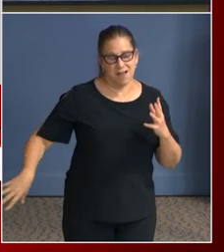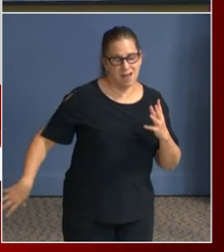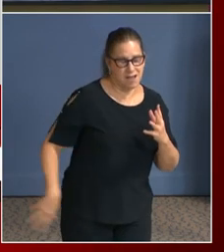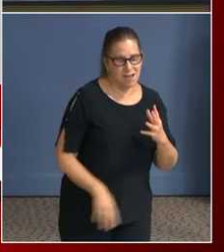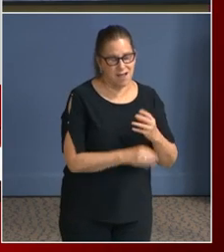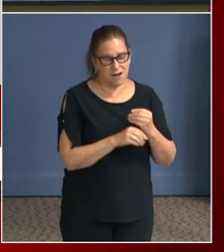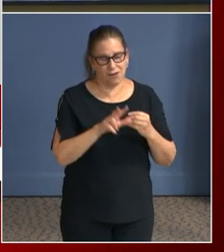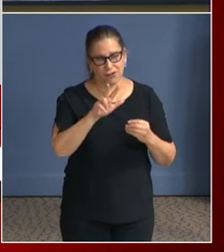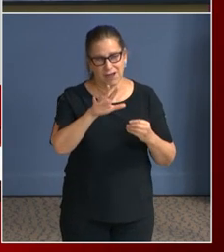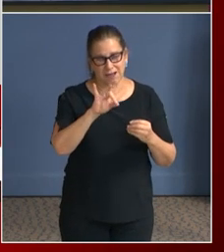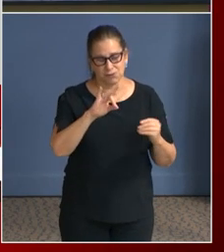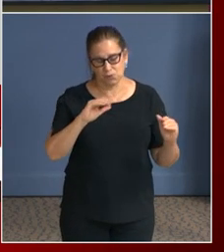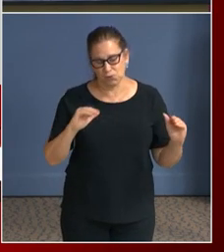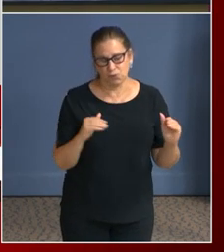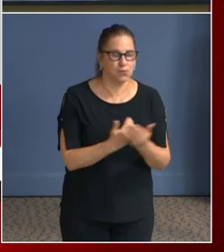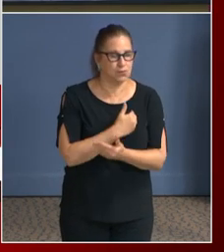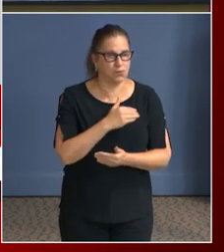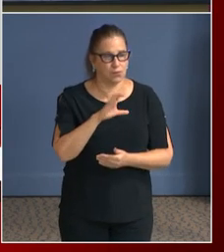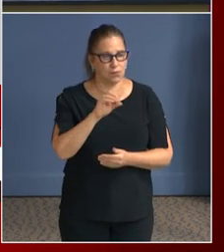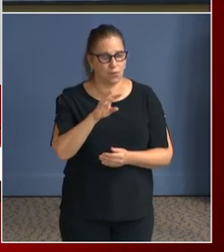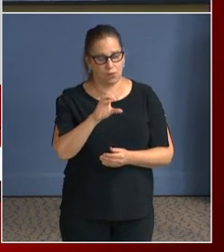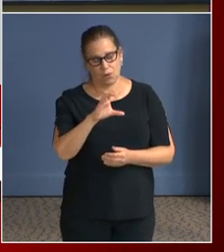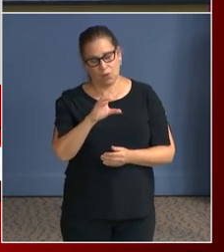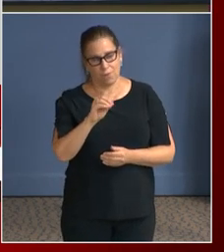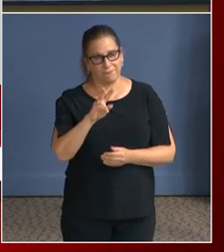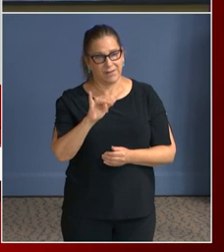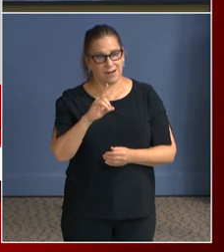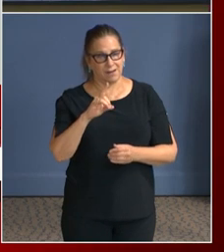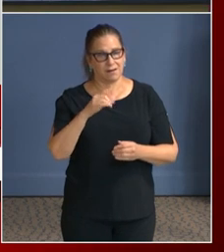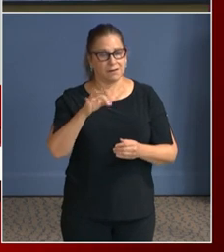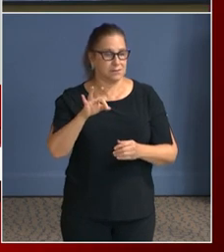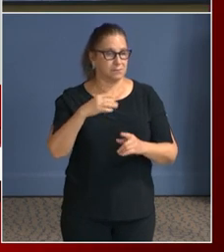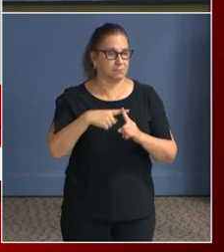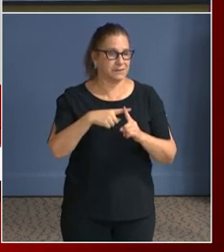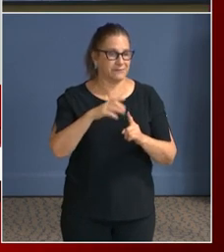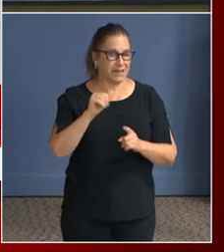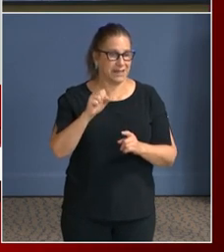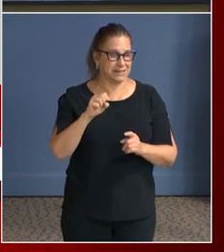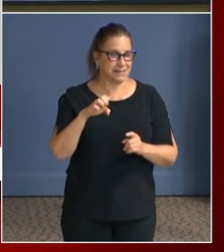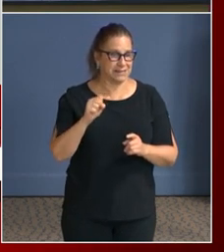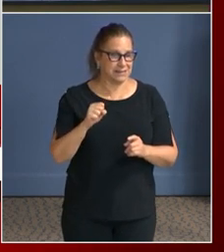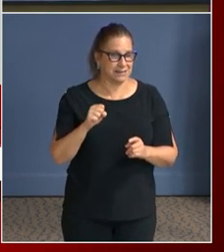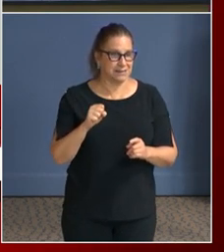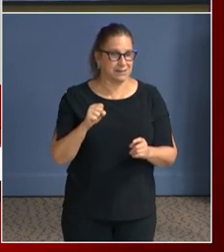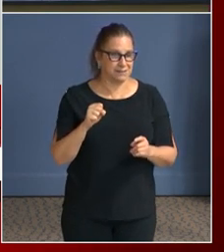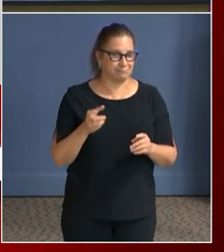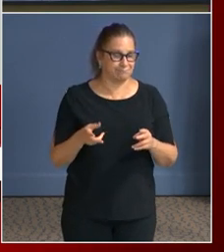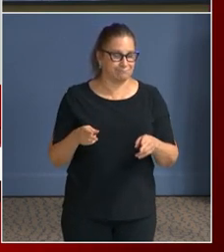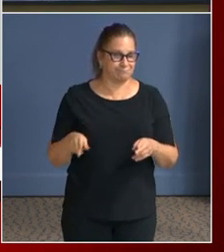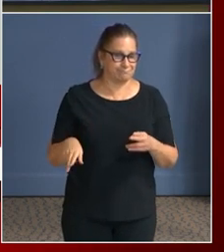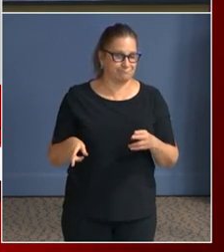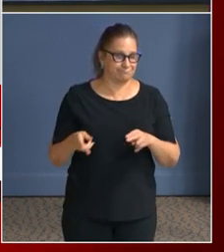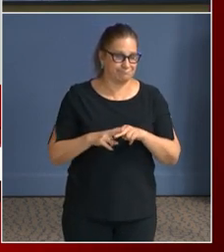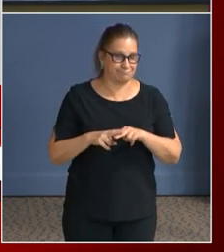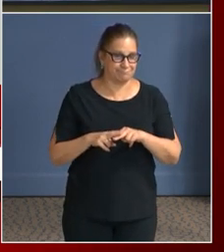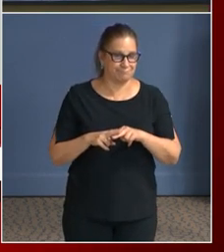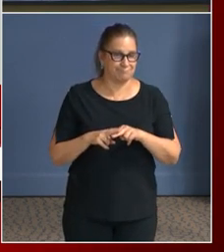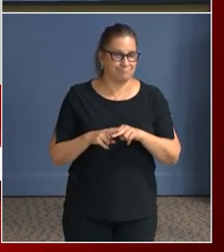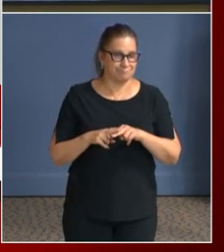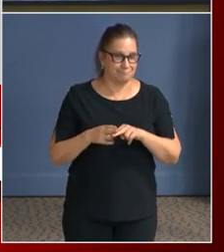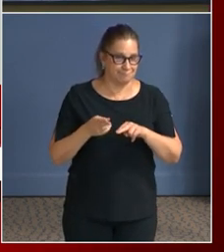of COVID-19 among DC residents. We are seeing dramatic increases in